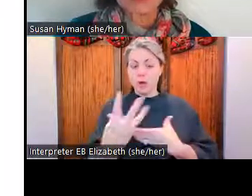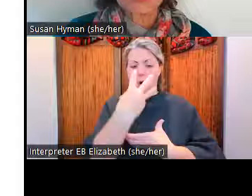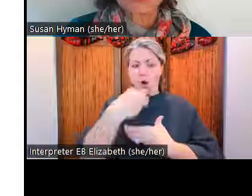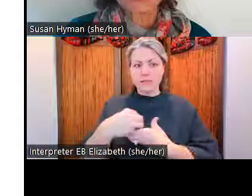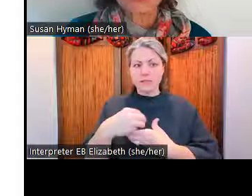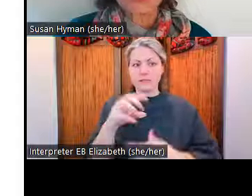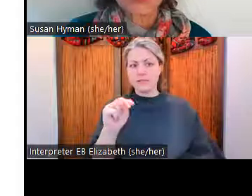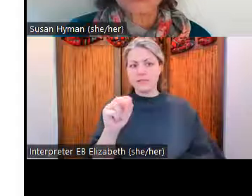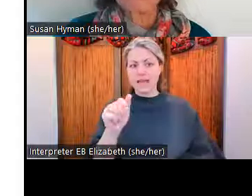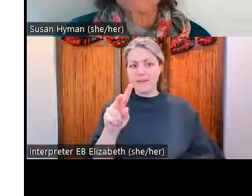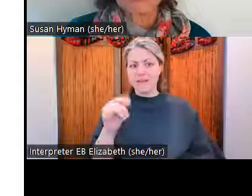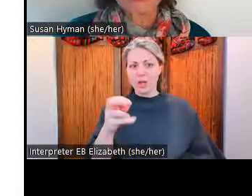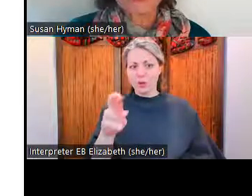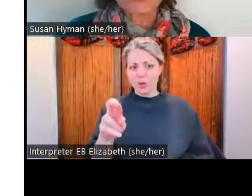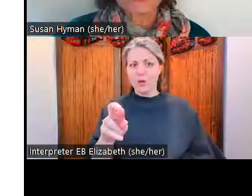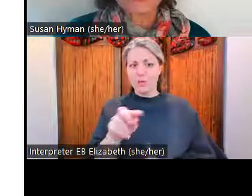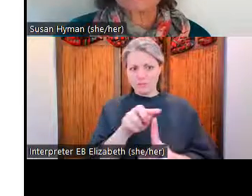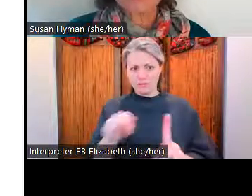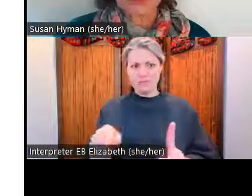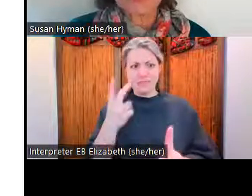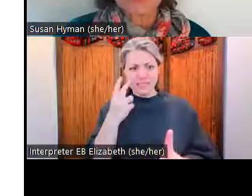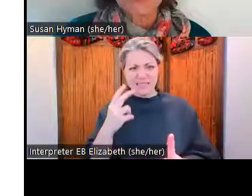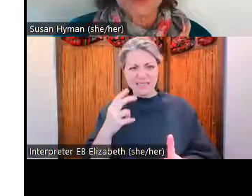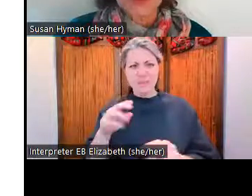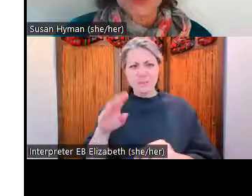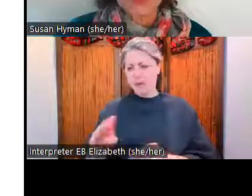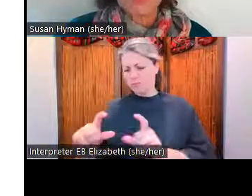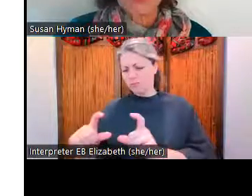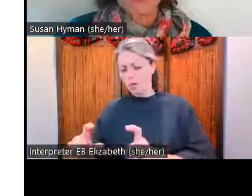and online tools to help families identify